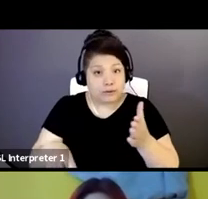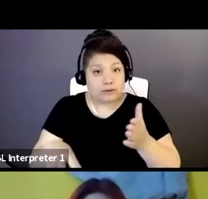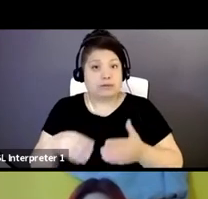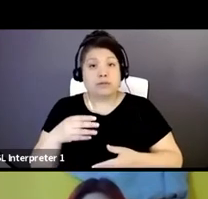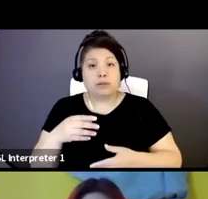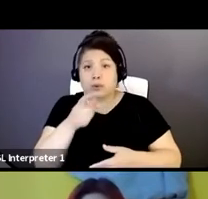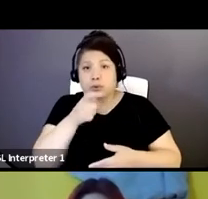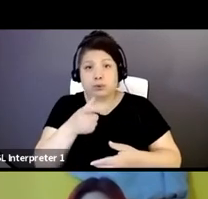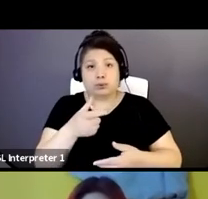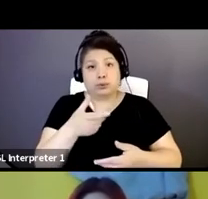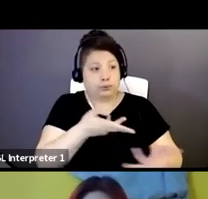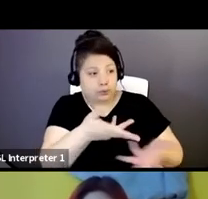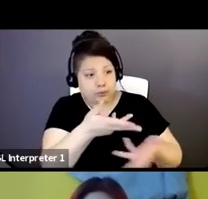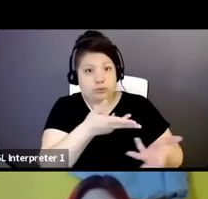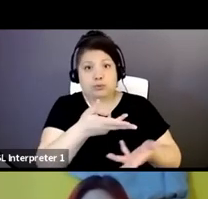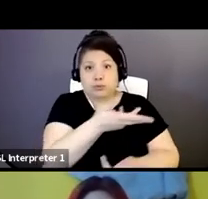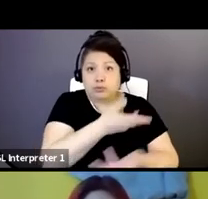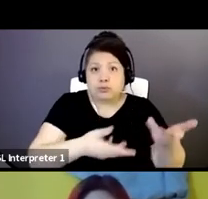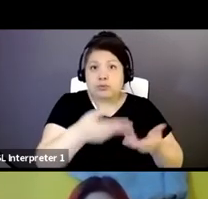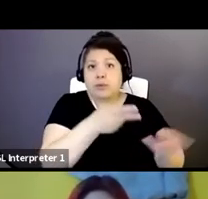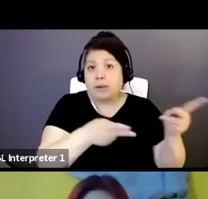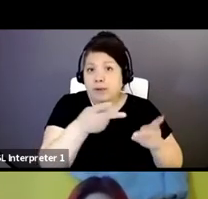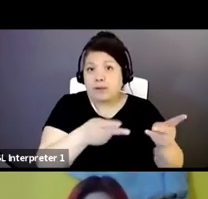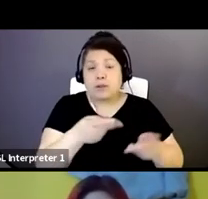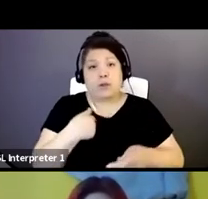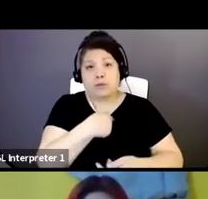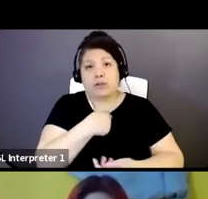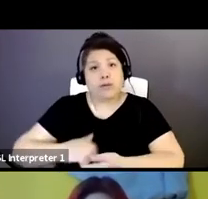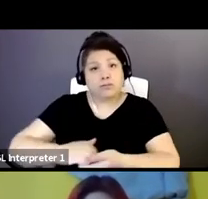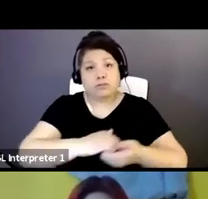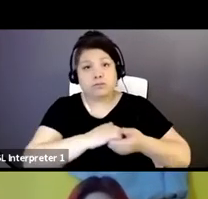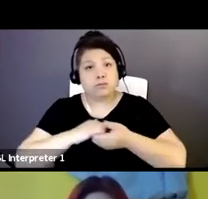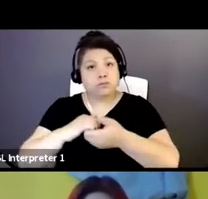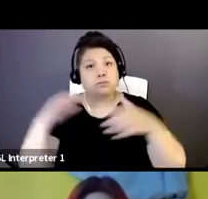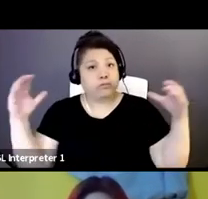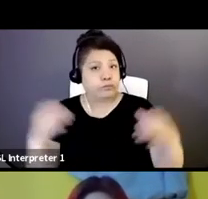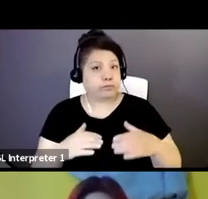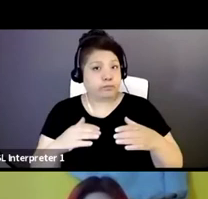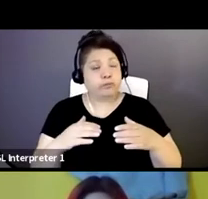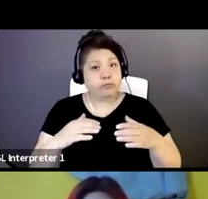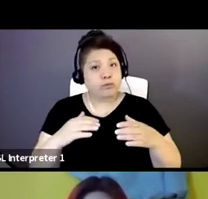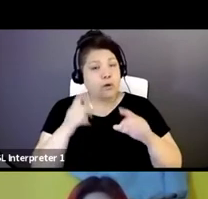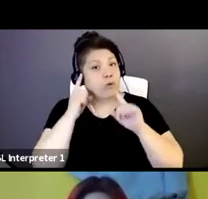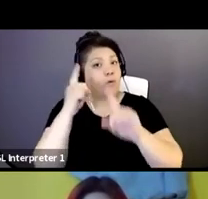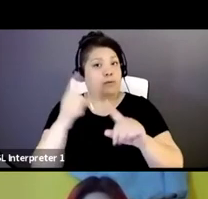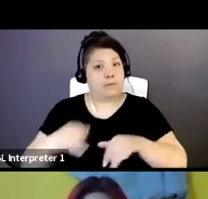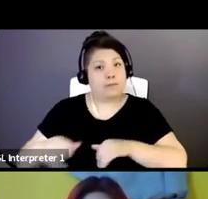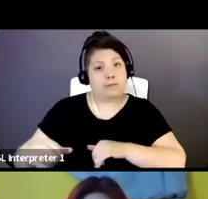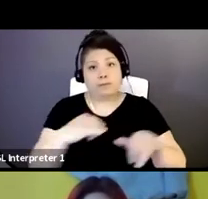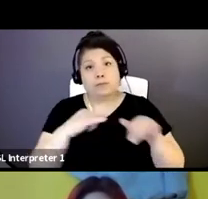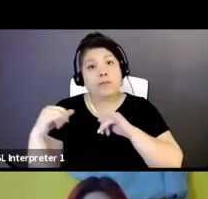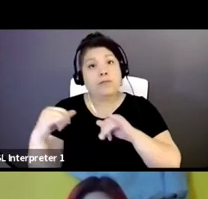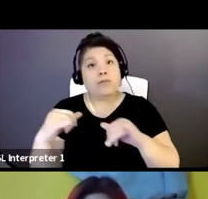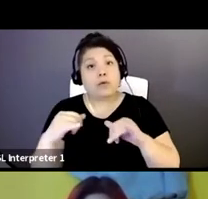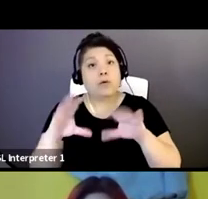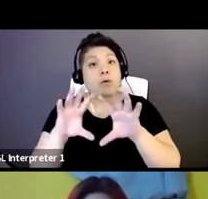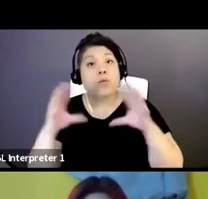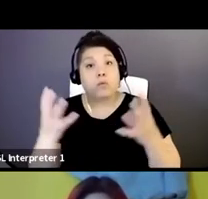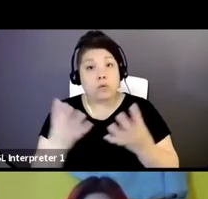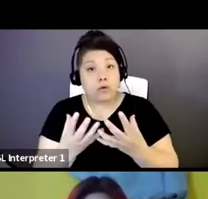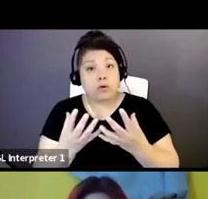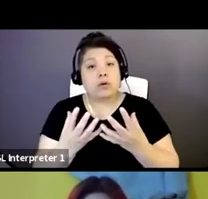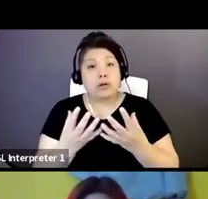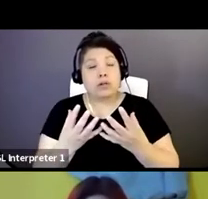frontline workers, that we are united for one reason. And the reason is to live in a world